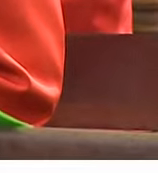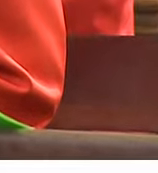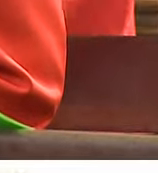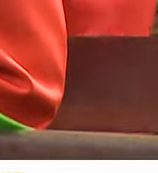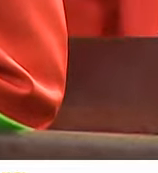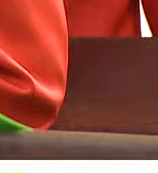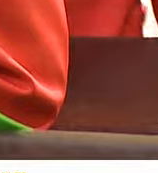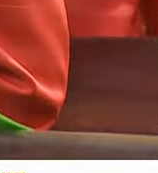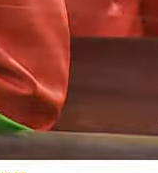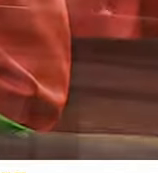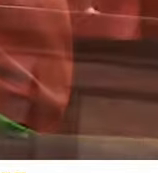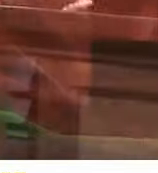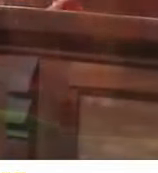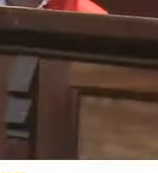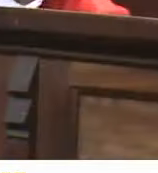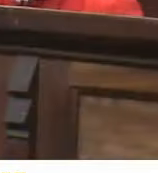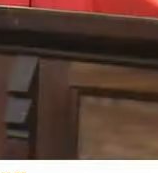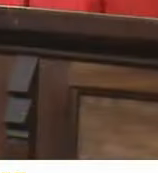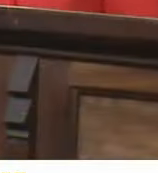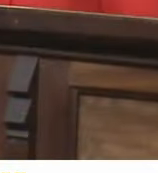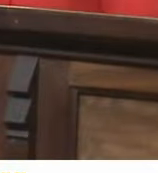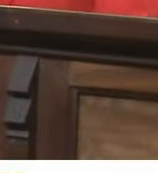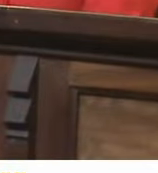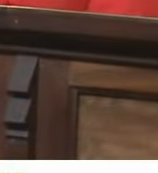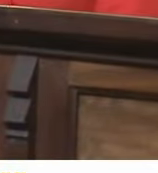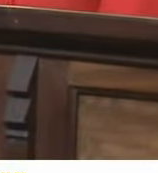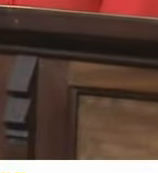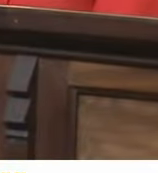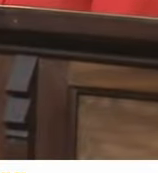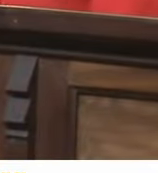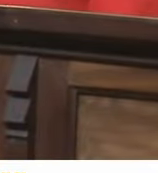Now ask that we please be standing.